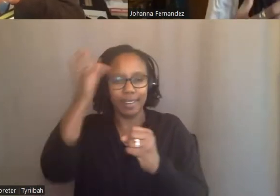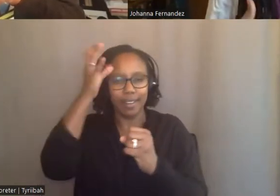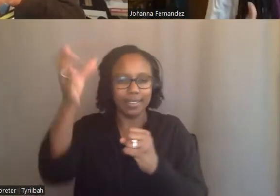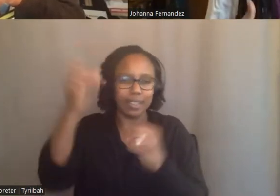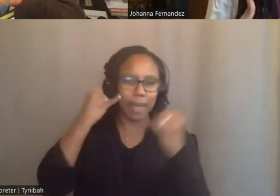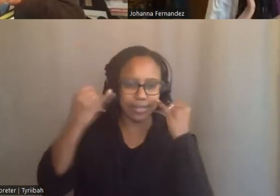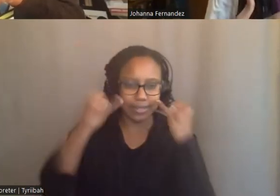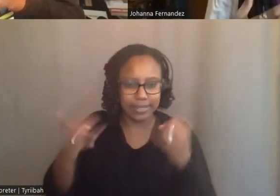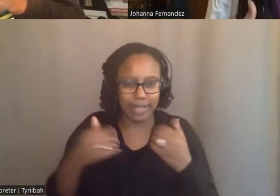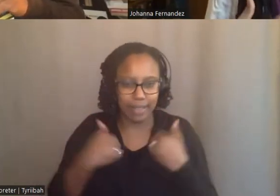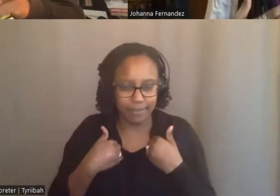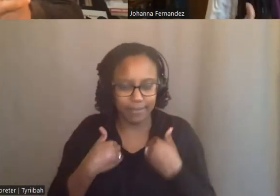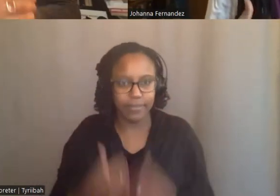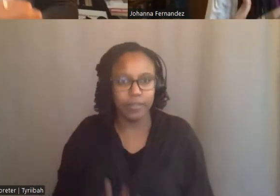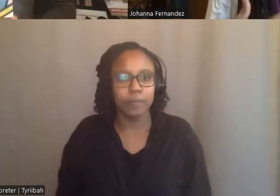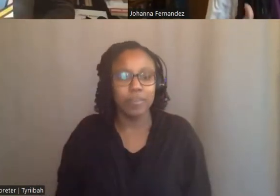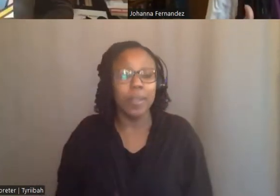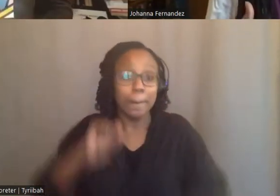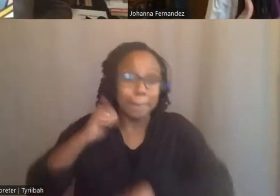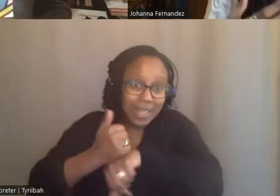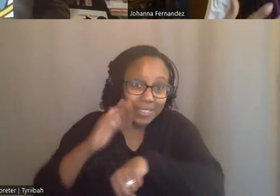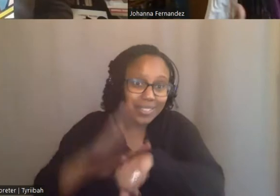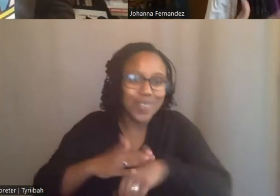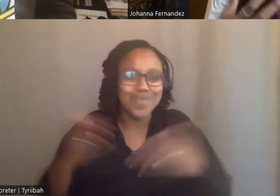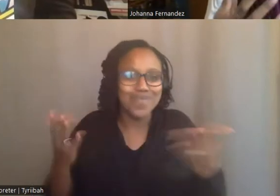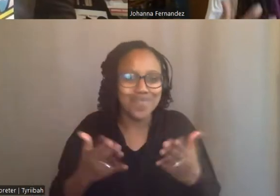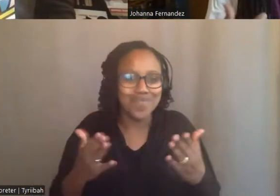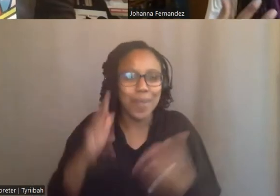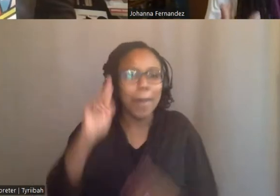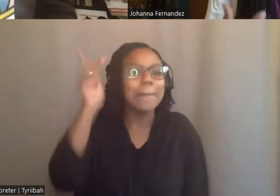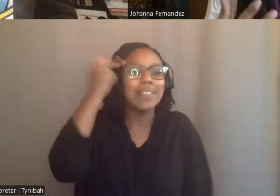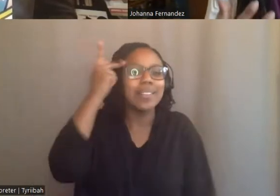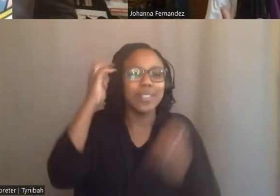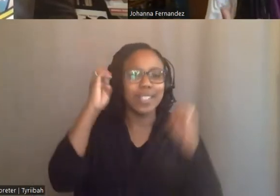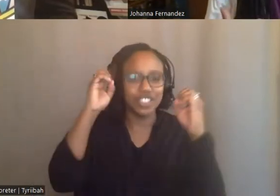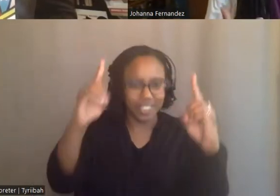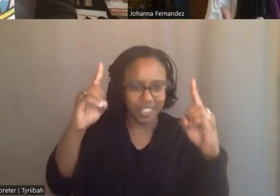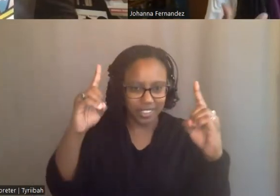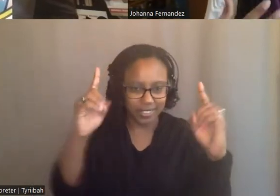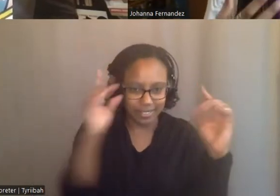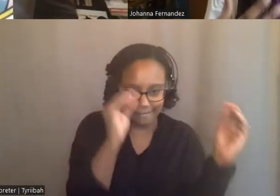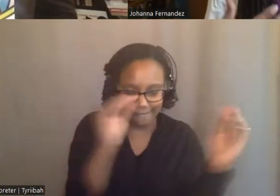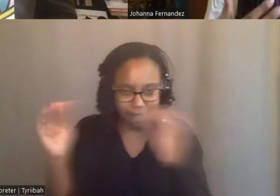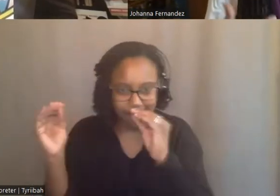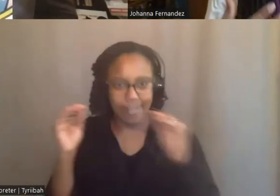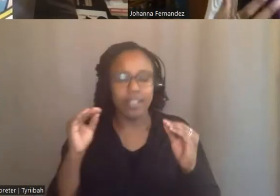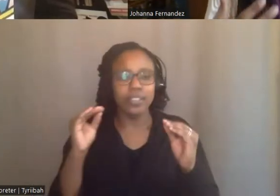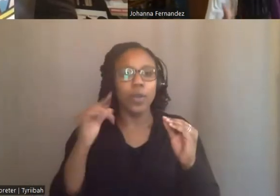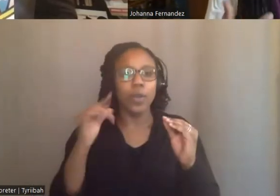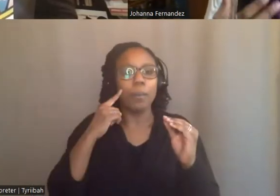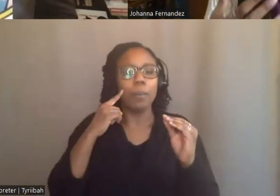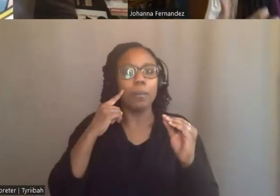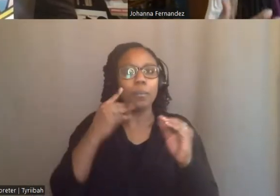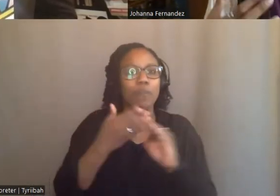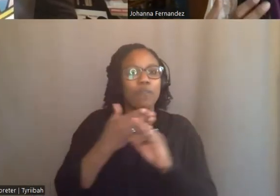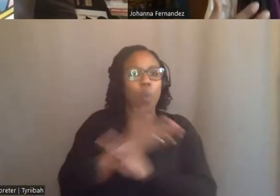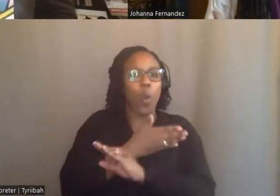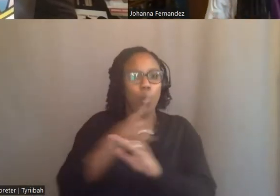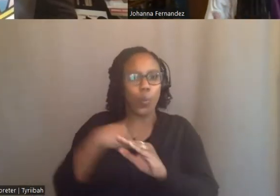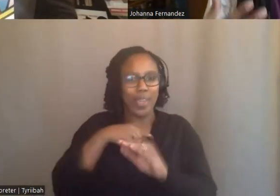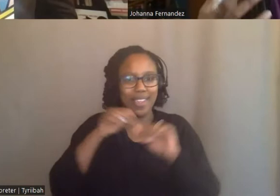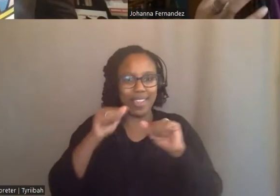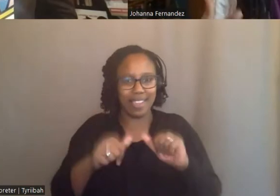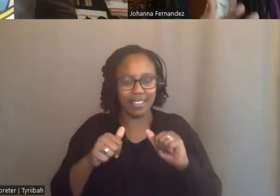Before we make common cause, or in the process of making common cause, we have to engage in serious